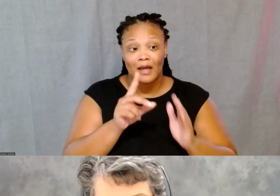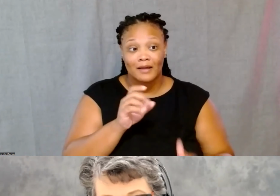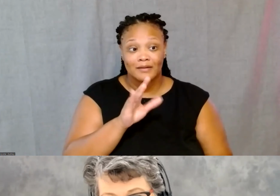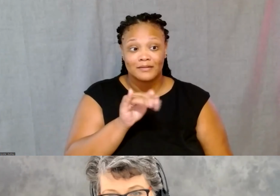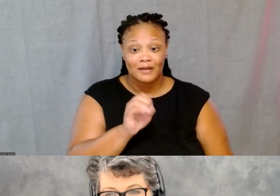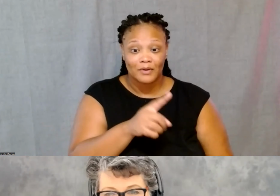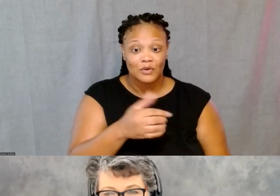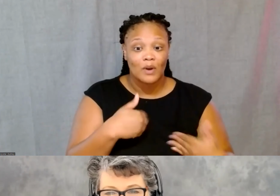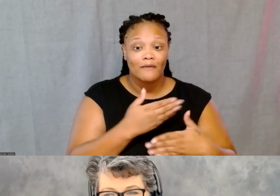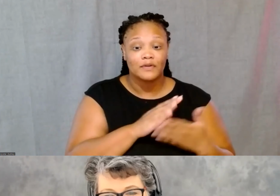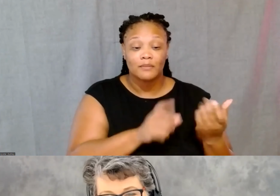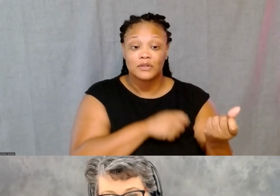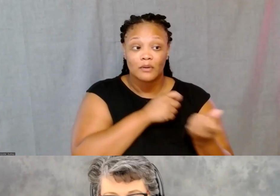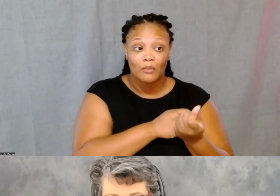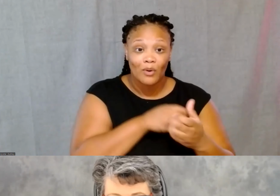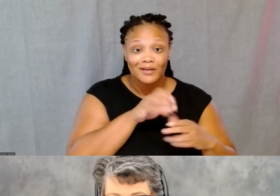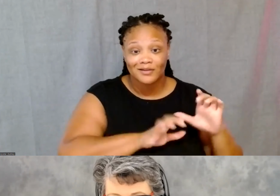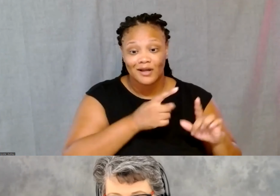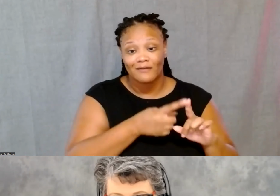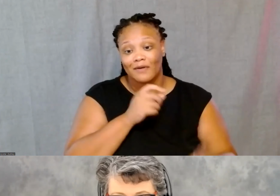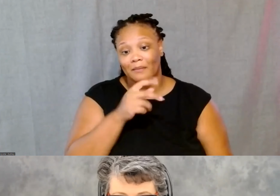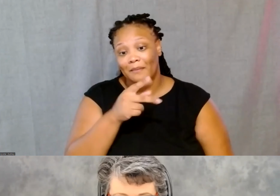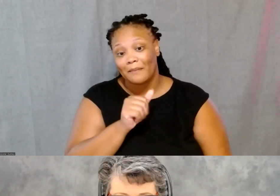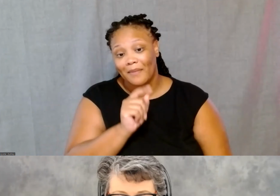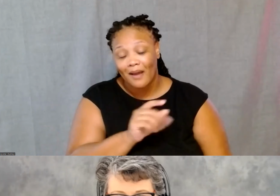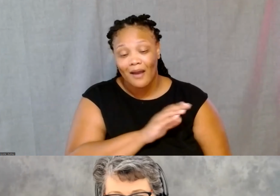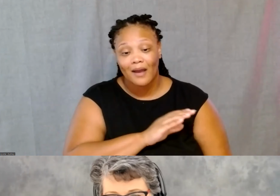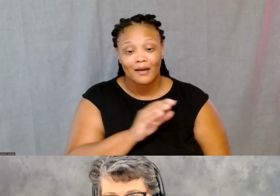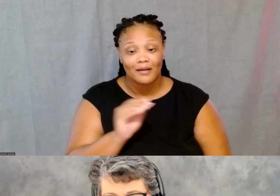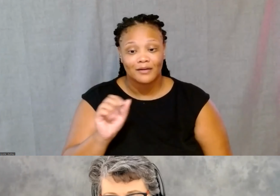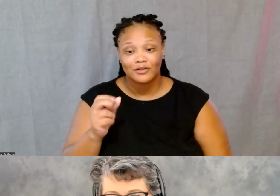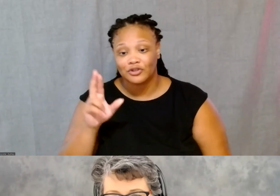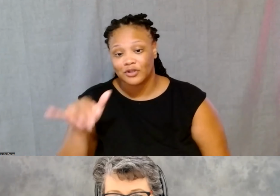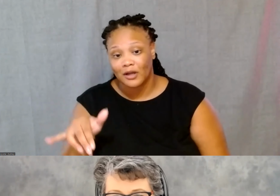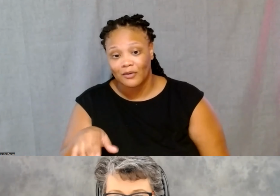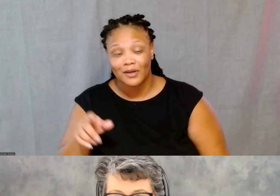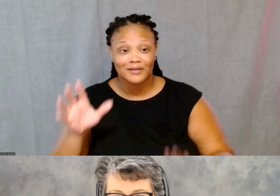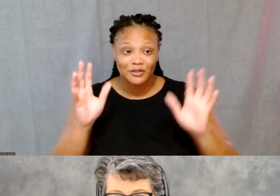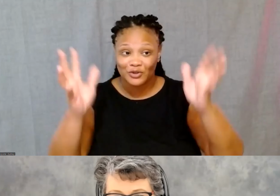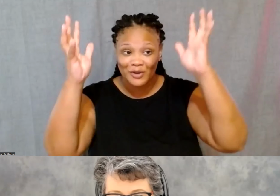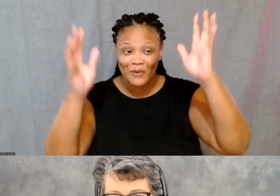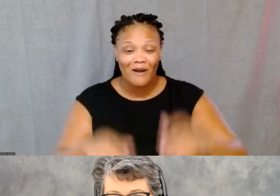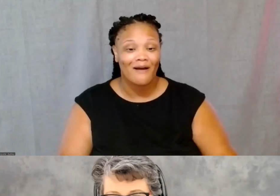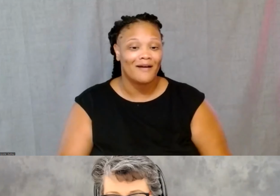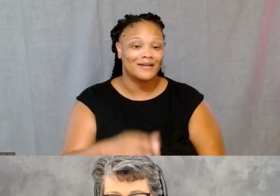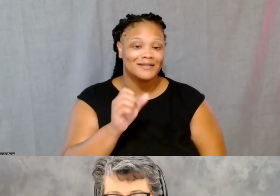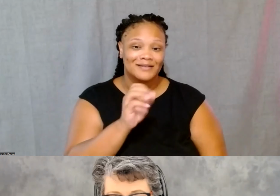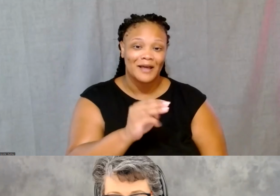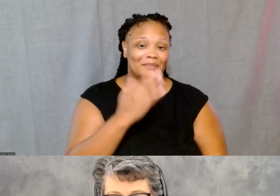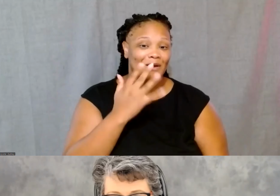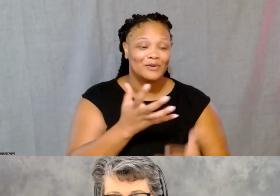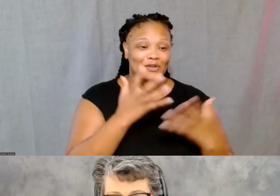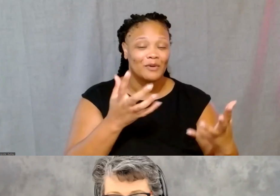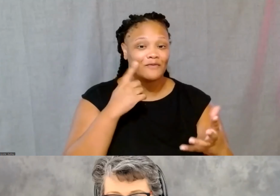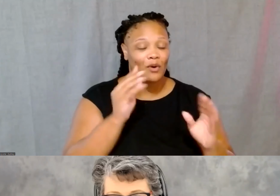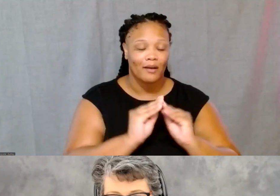some support in the chat from Pat. As always, Sherry is cheering you on. Sam, thank you so much for a clear,